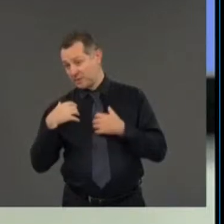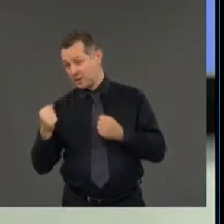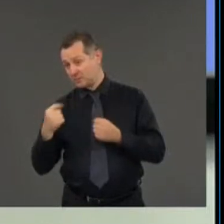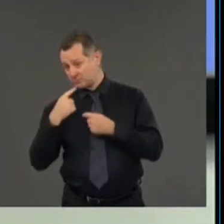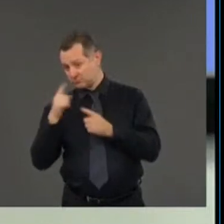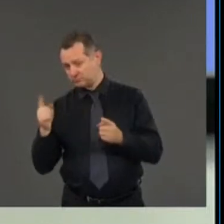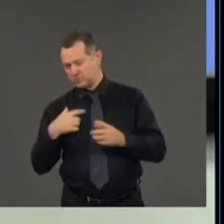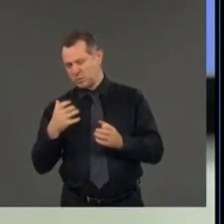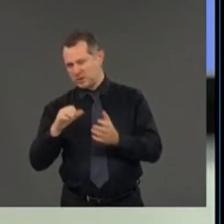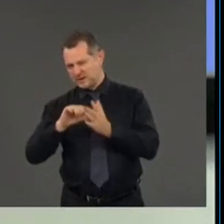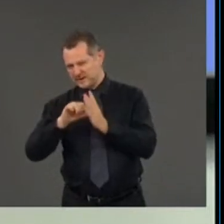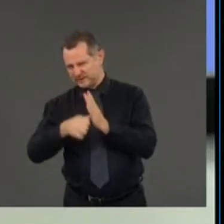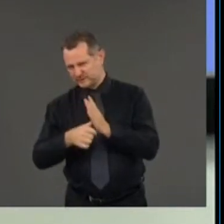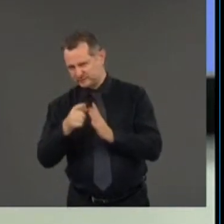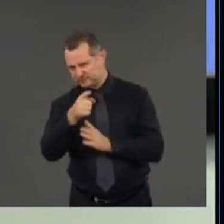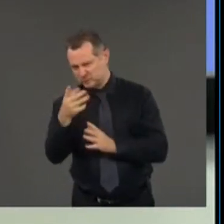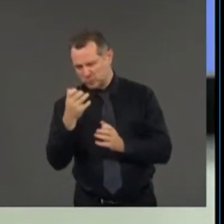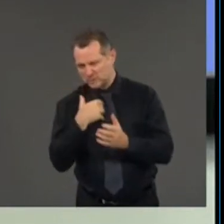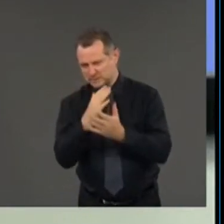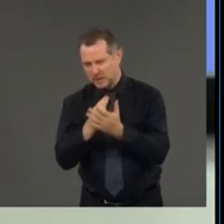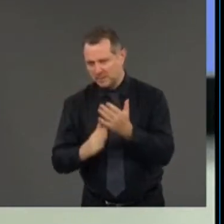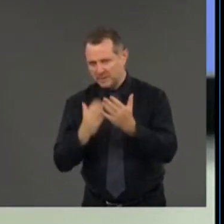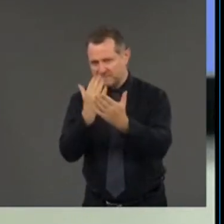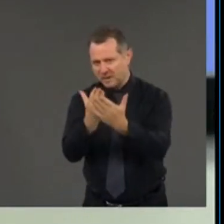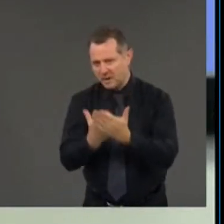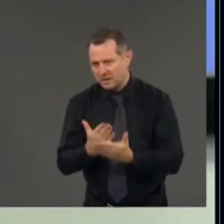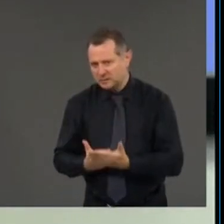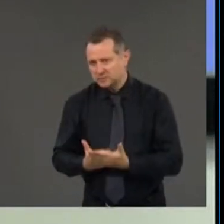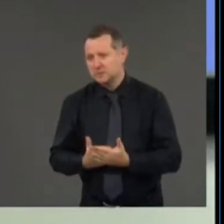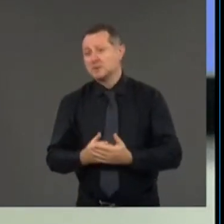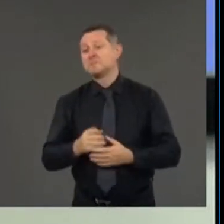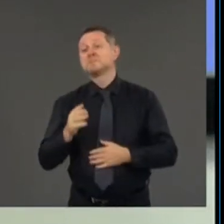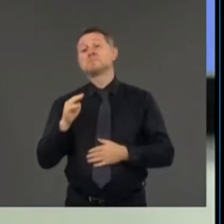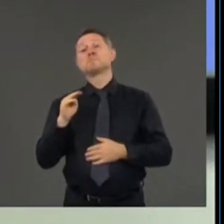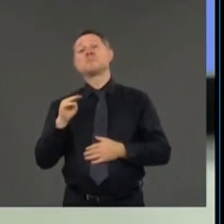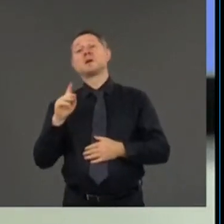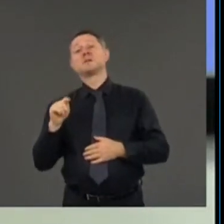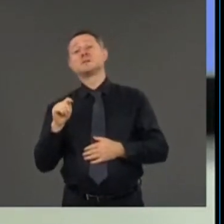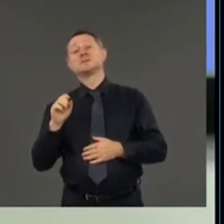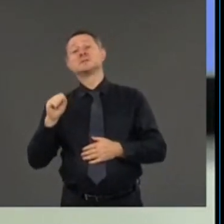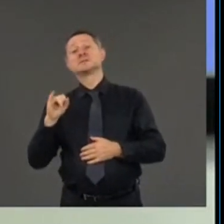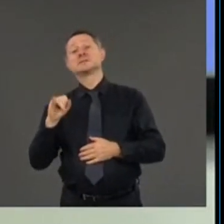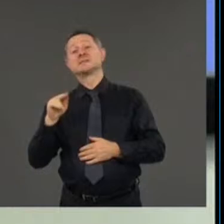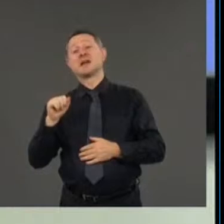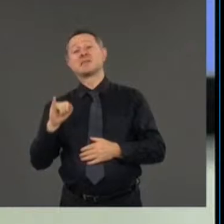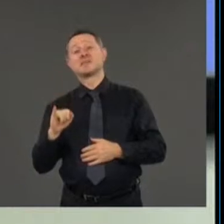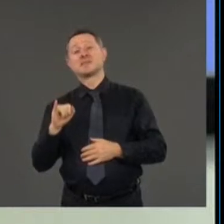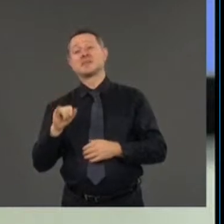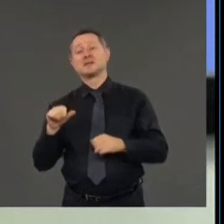to cite for you now. The first is that Mount Sinai scientists